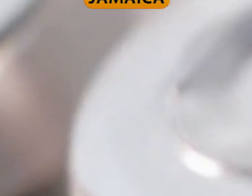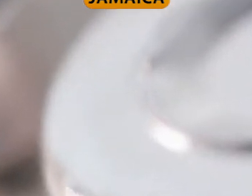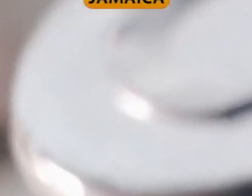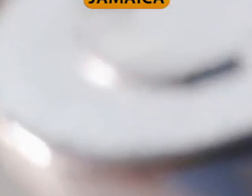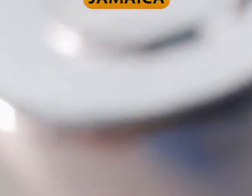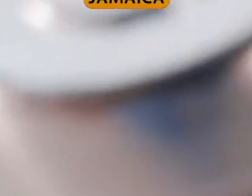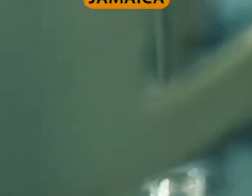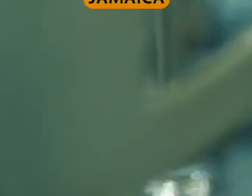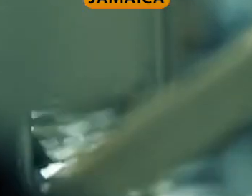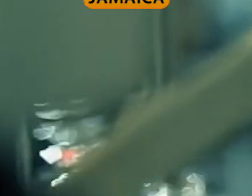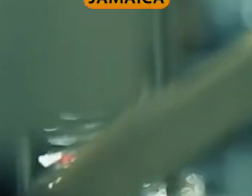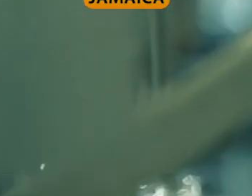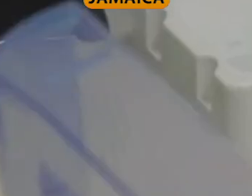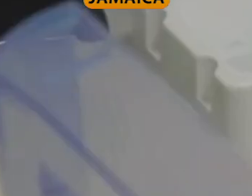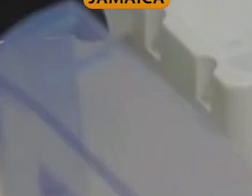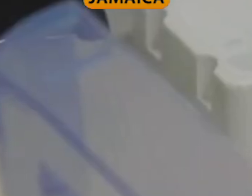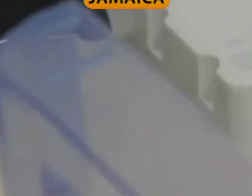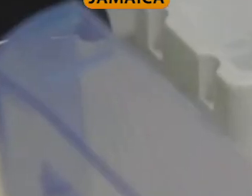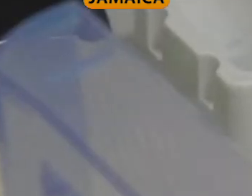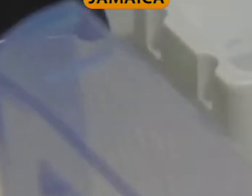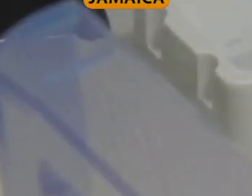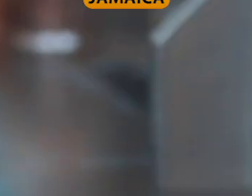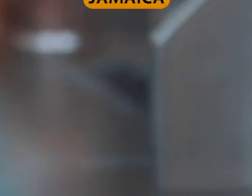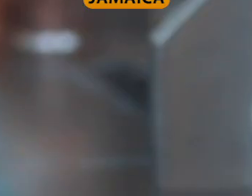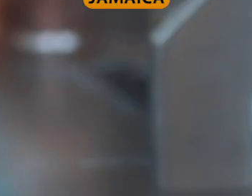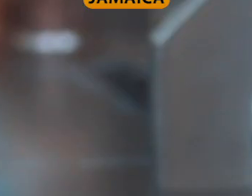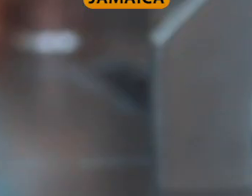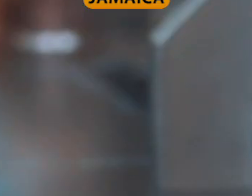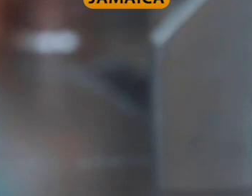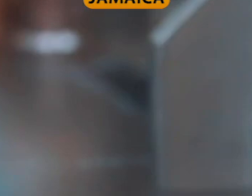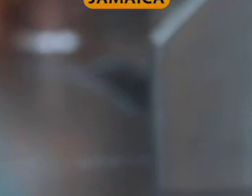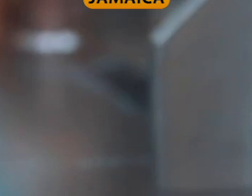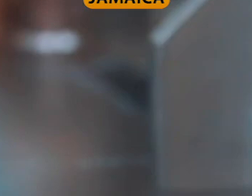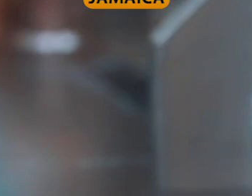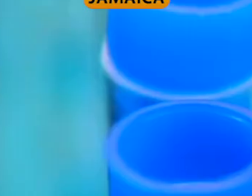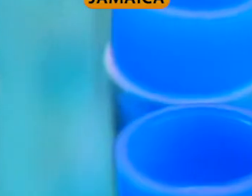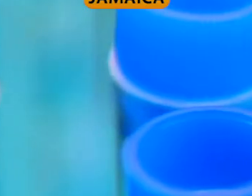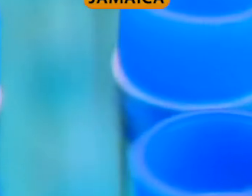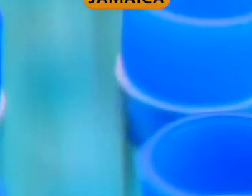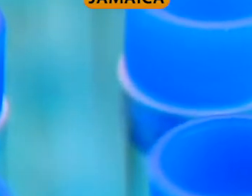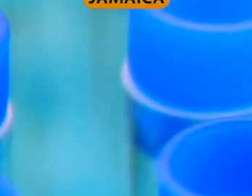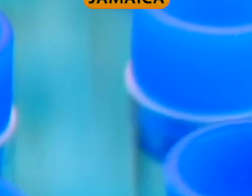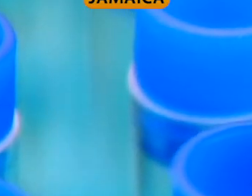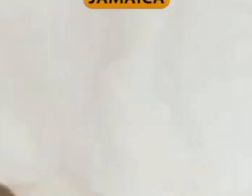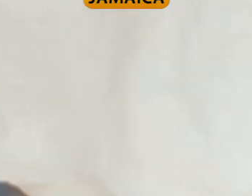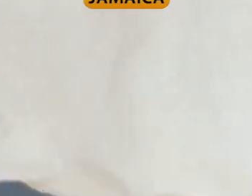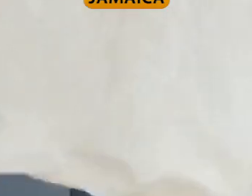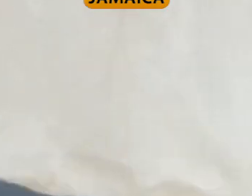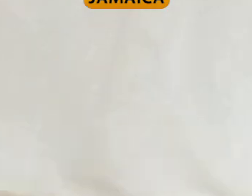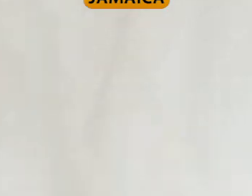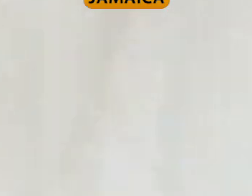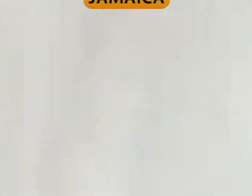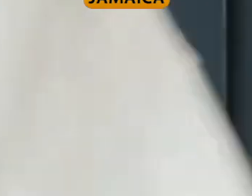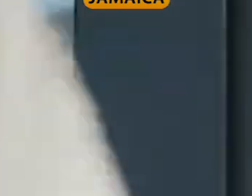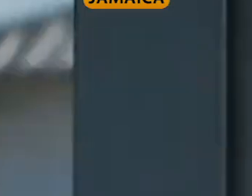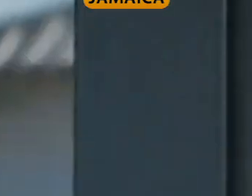with the National COVID-19 Response and Recovery Program. It includes planning and coordinating vaccine